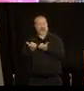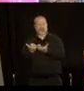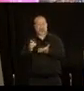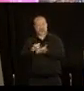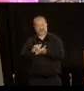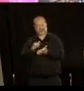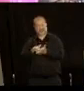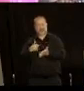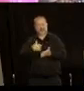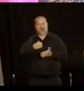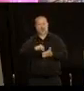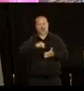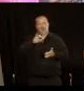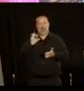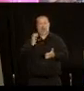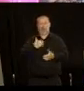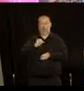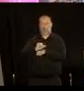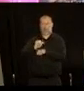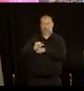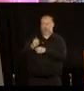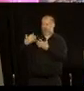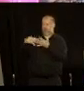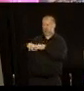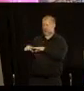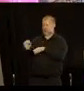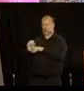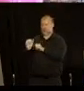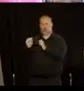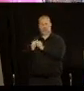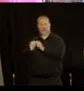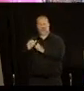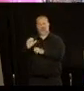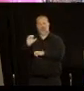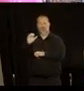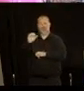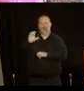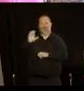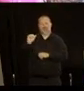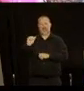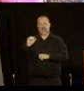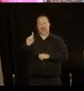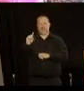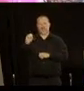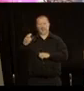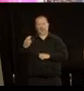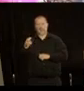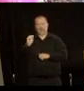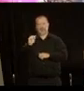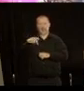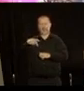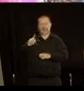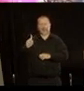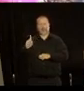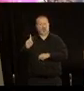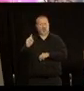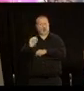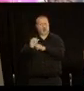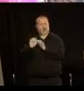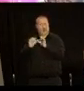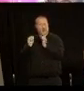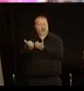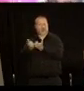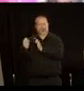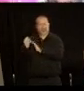And so I'm so proud of the work we're able to accomplish working with ACA and DOH and APD and so many other